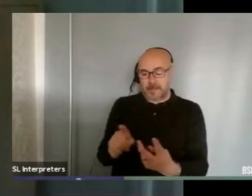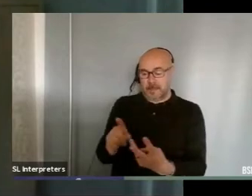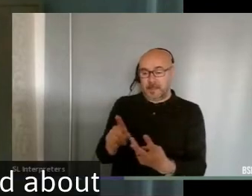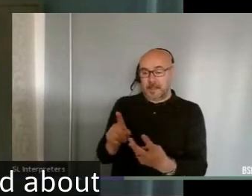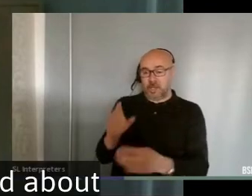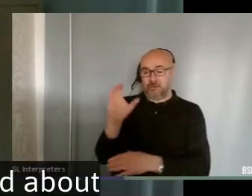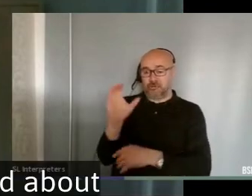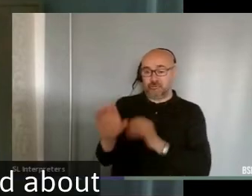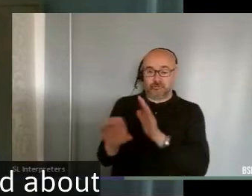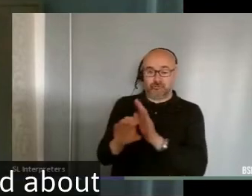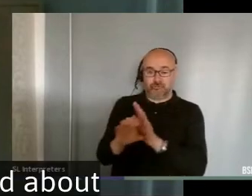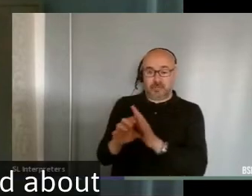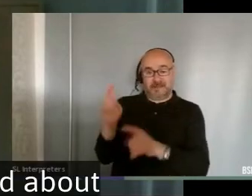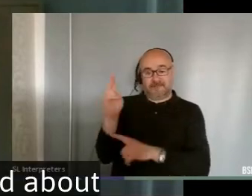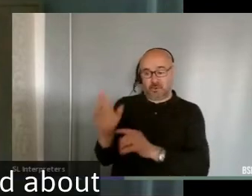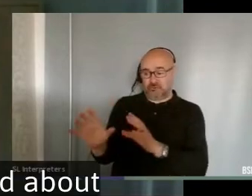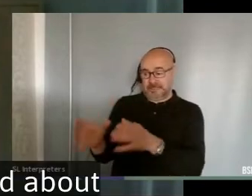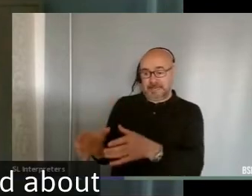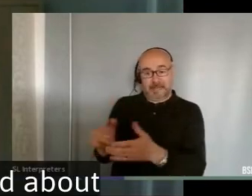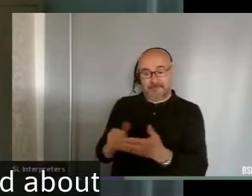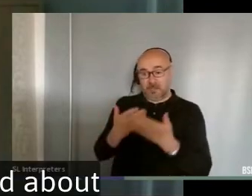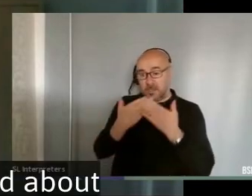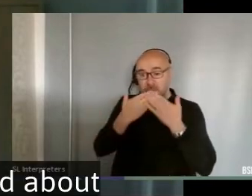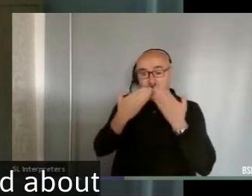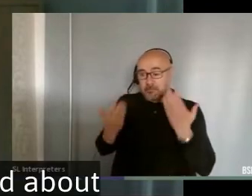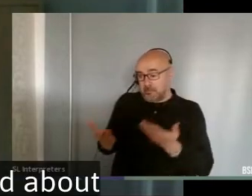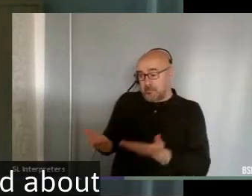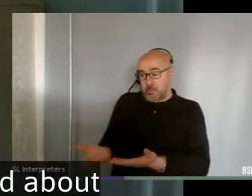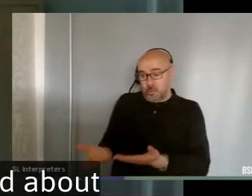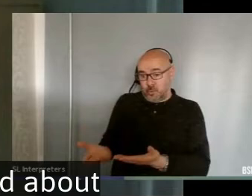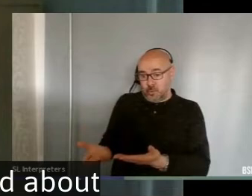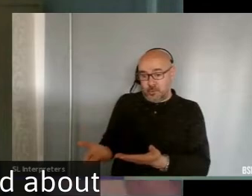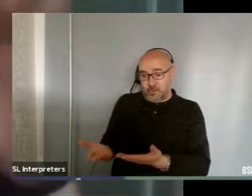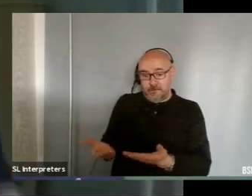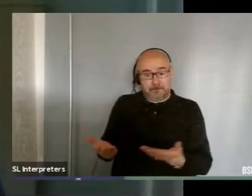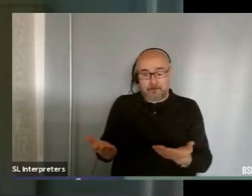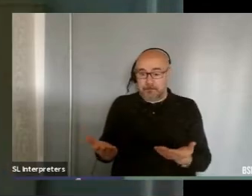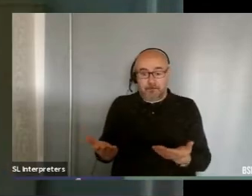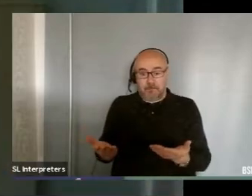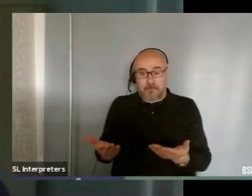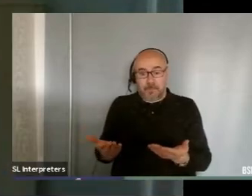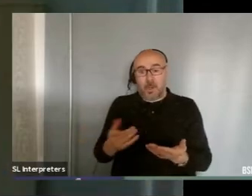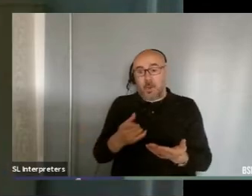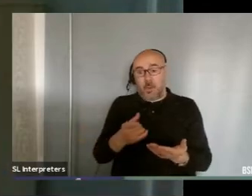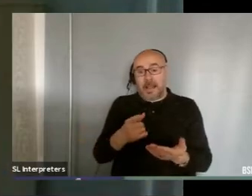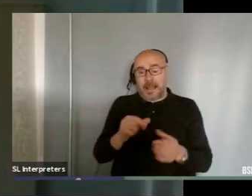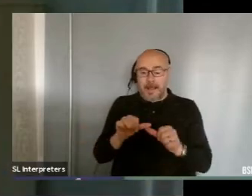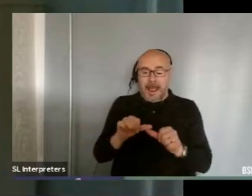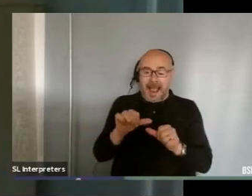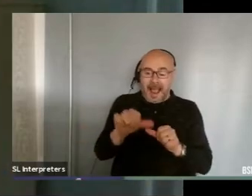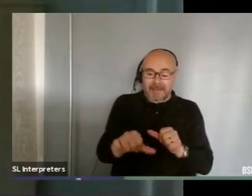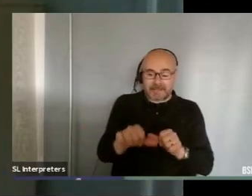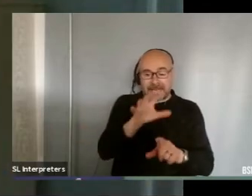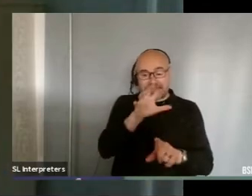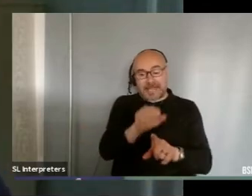sector weren't there, all of the things that we build around about people in terms of post-diagnostic support just crumbles, and we've seen that through the pandemic.